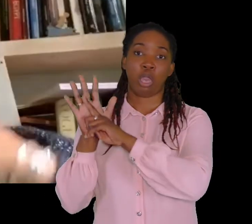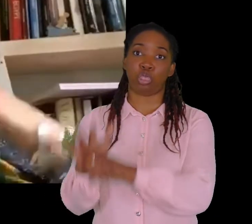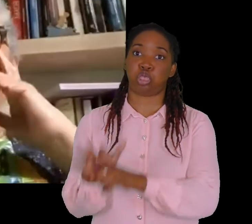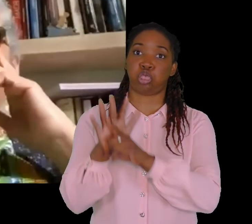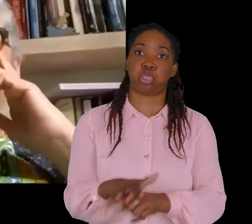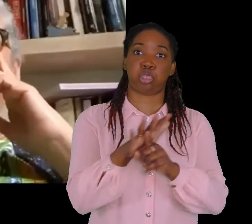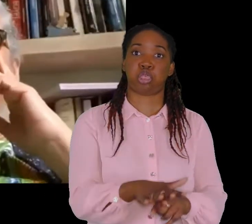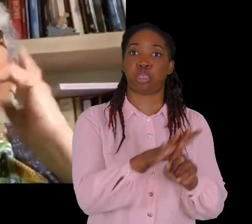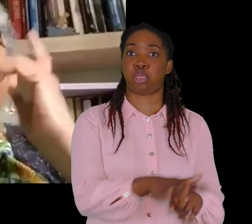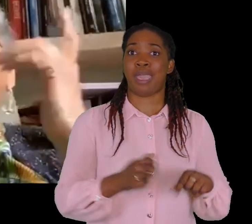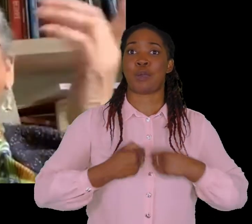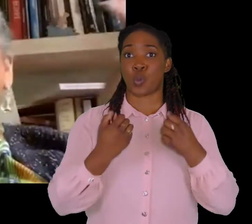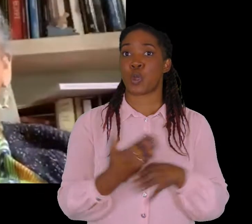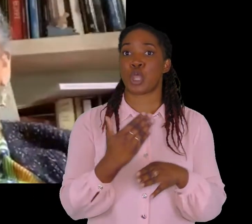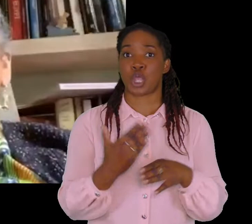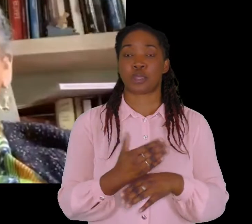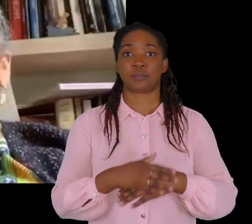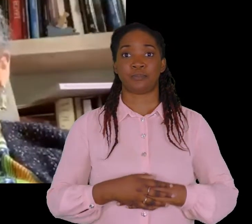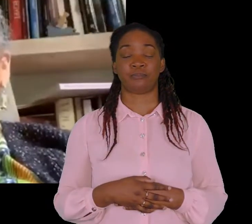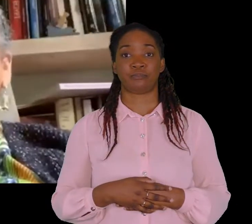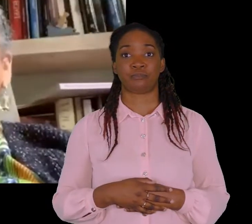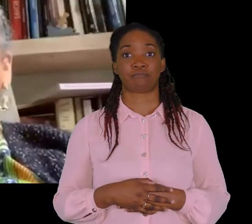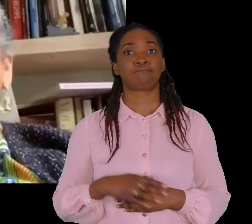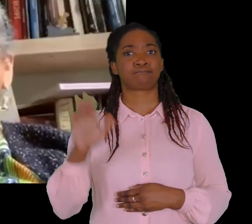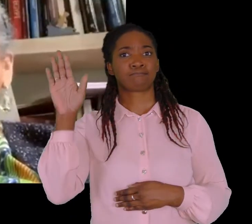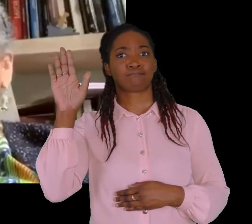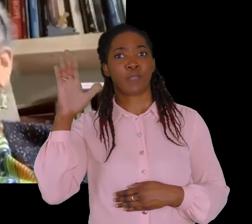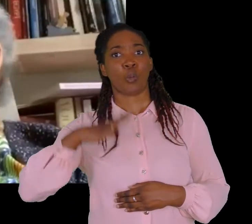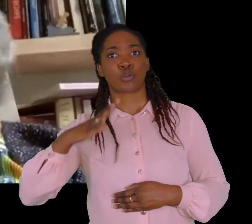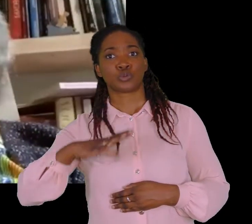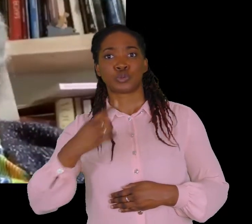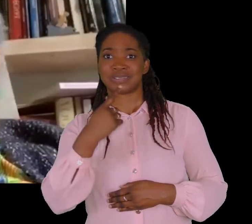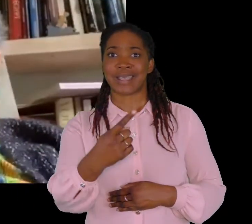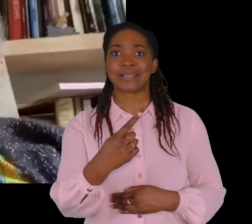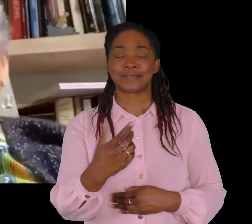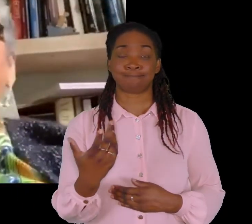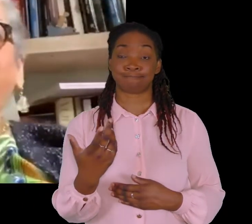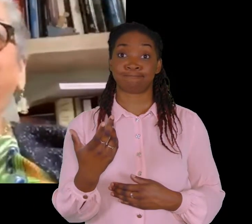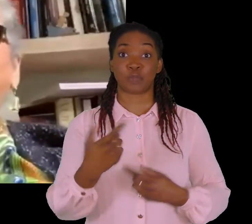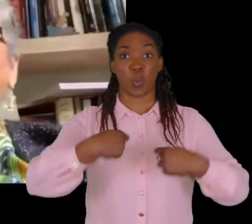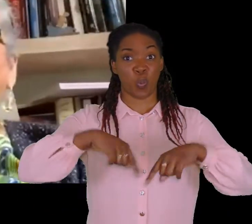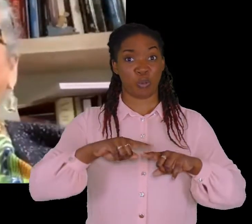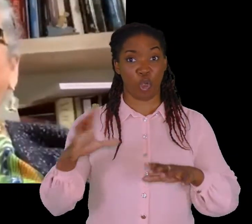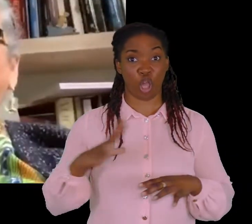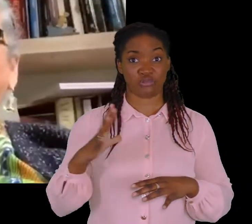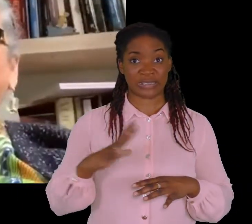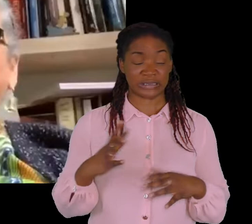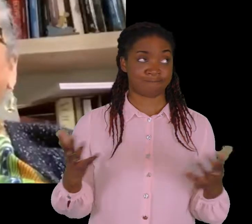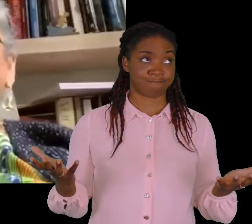what I would like to say is that we were already we were already